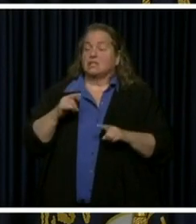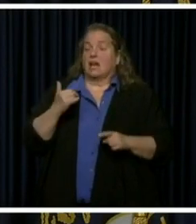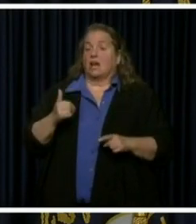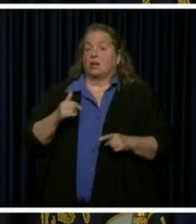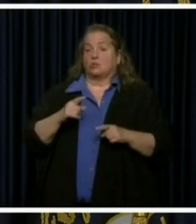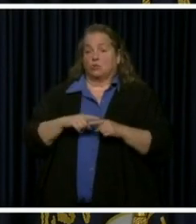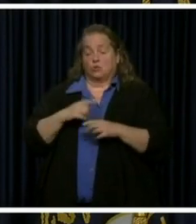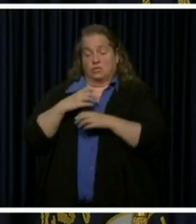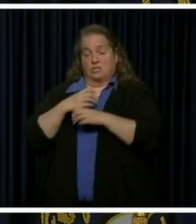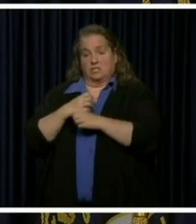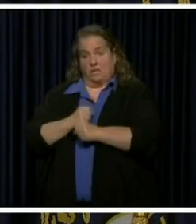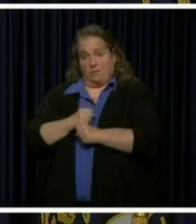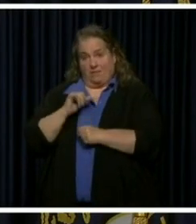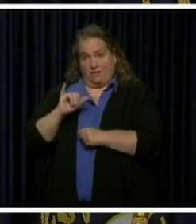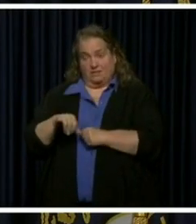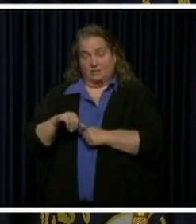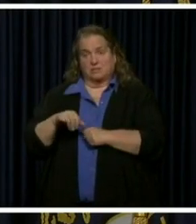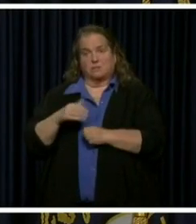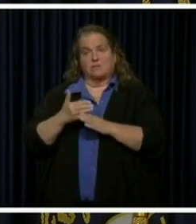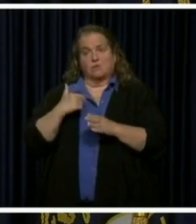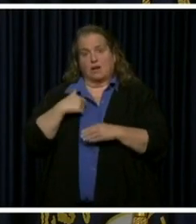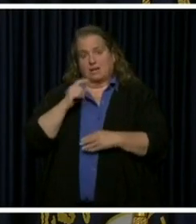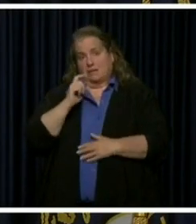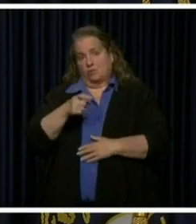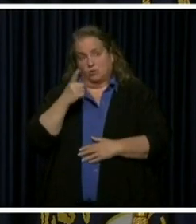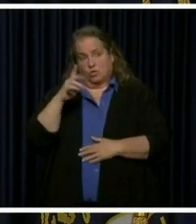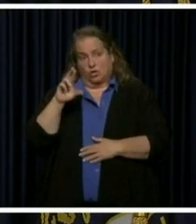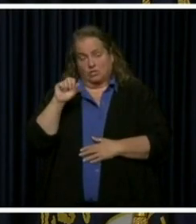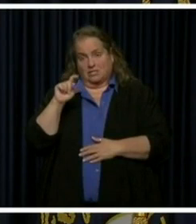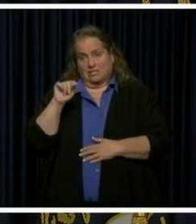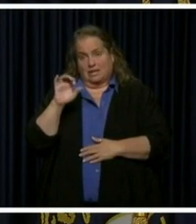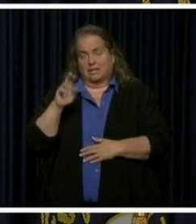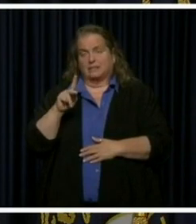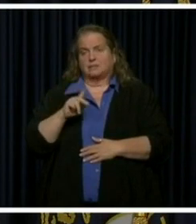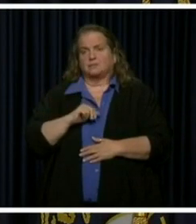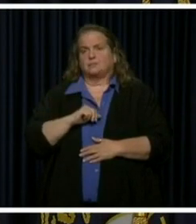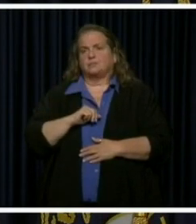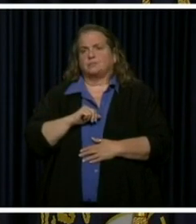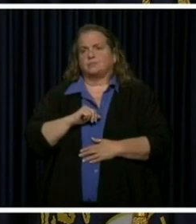sum this up, before I turn it over to Dr. Stack,